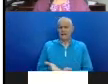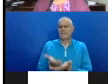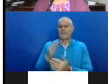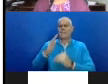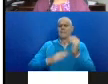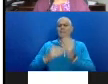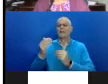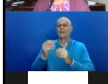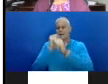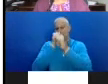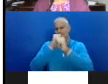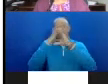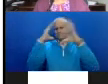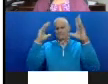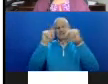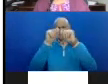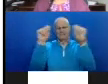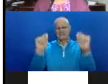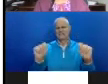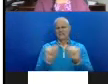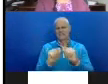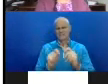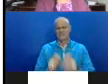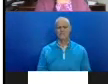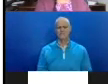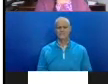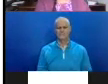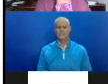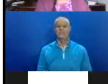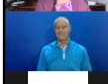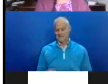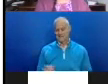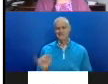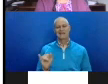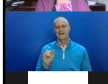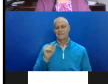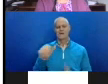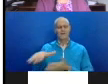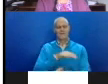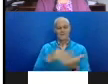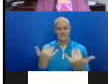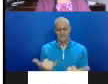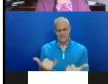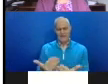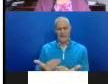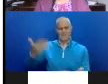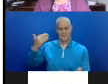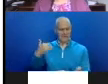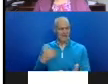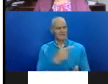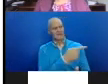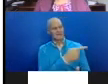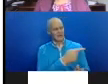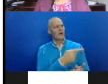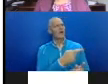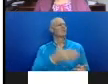be possible is also important. And of course, women confusing the past with the present as well. So confusing their partner, their current partner,